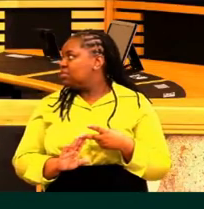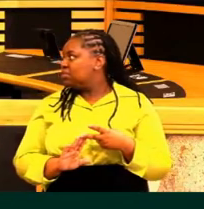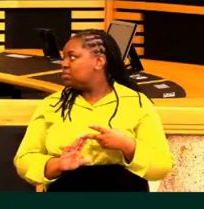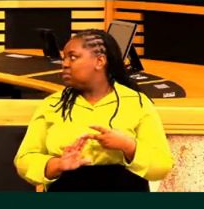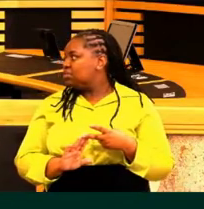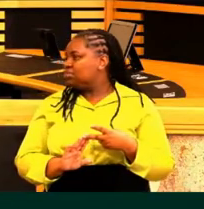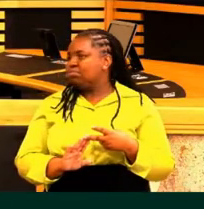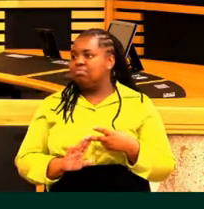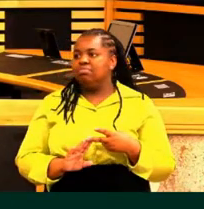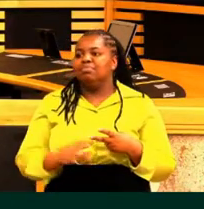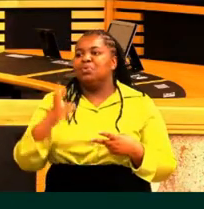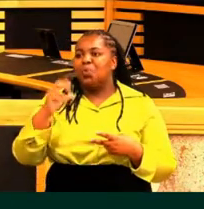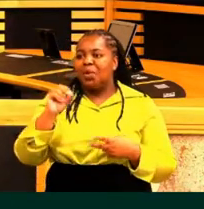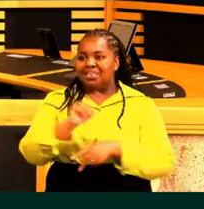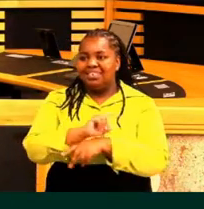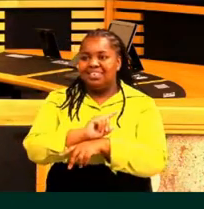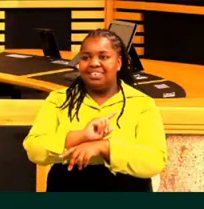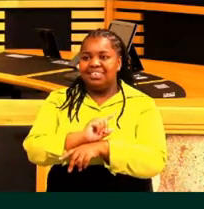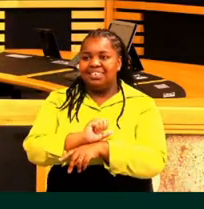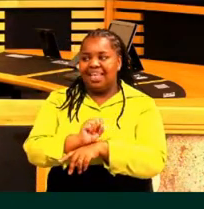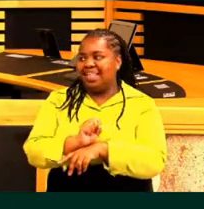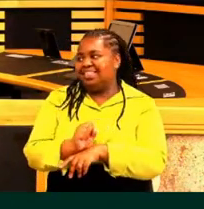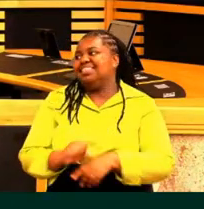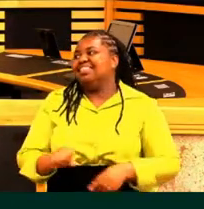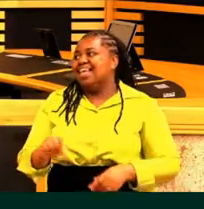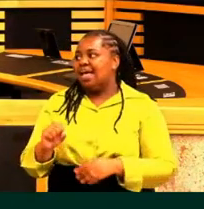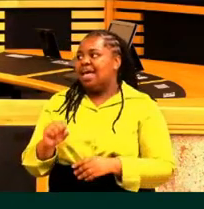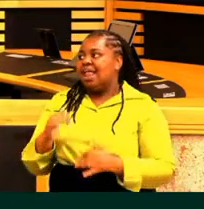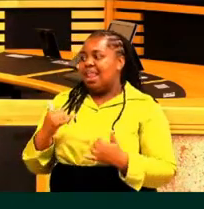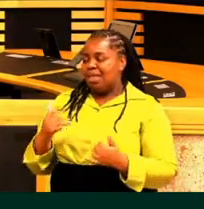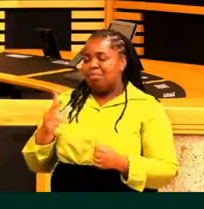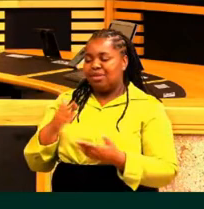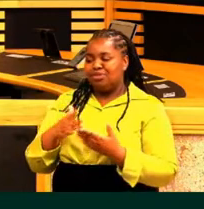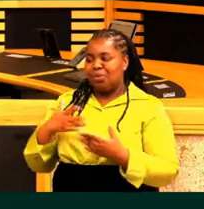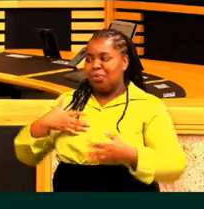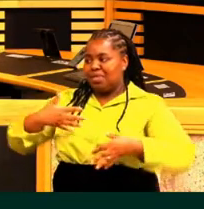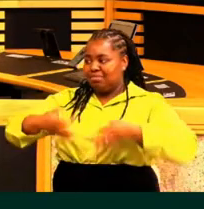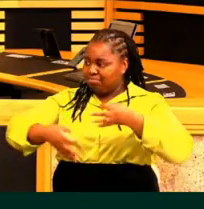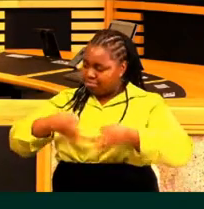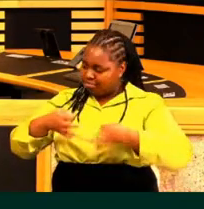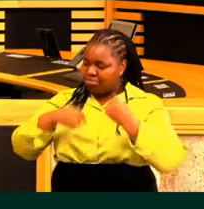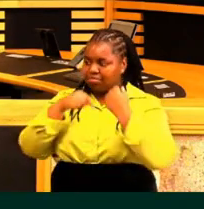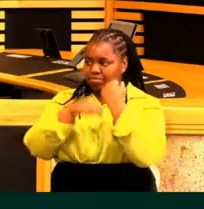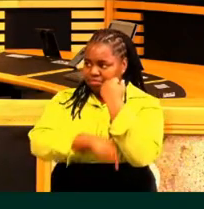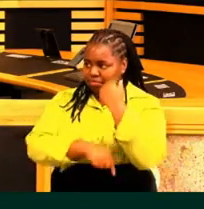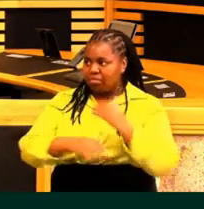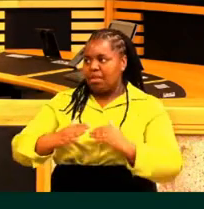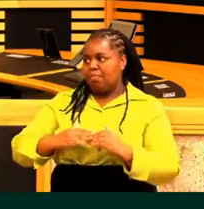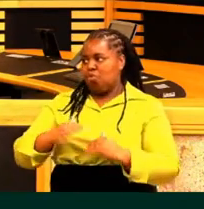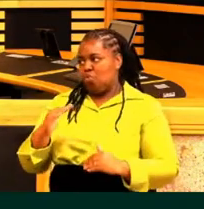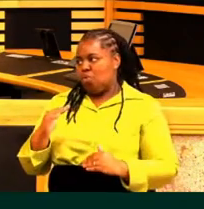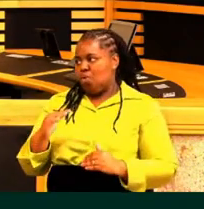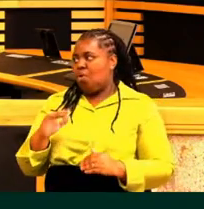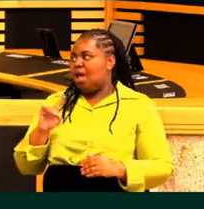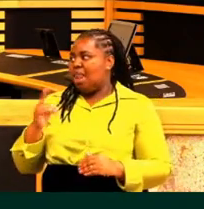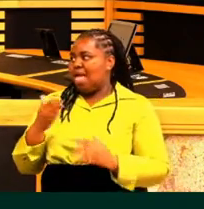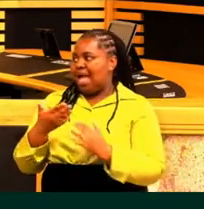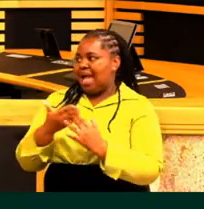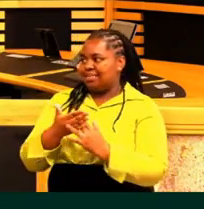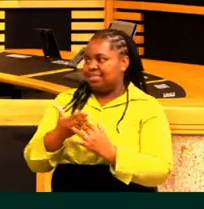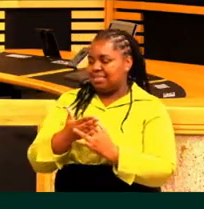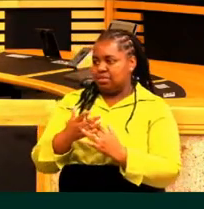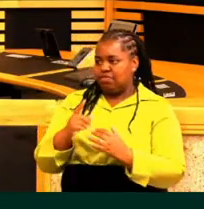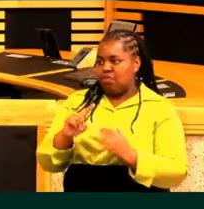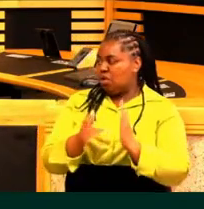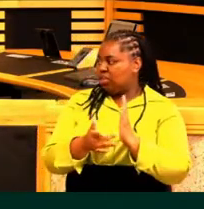20 seconds left oh okay thank you very much after that we need to deal specifically when our honorable members calendar access to it